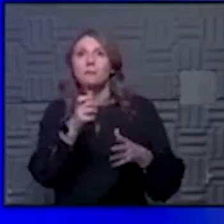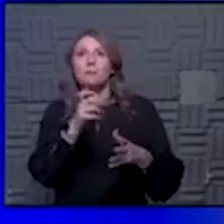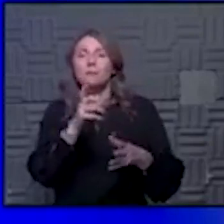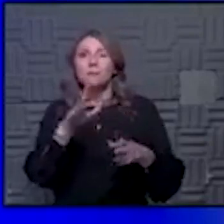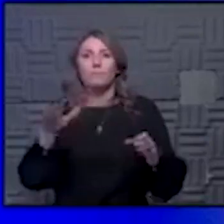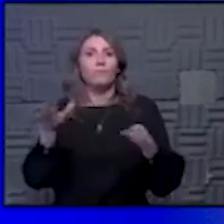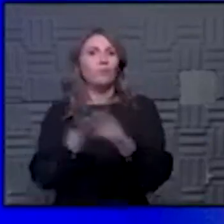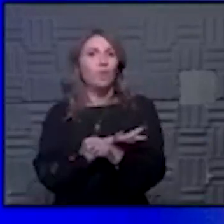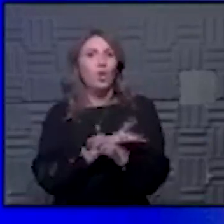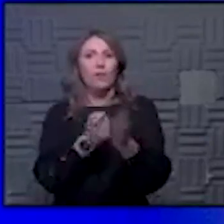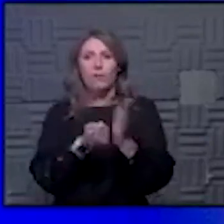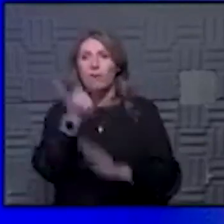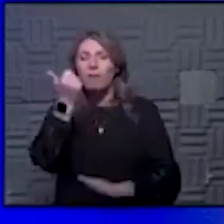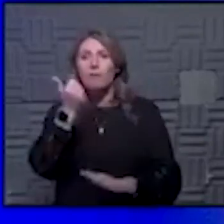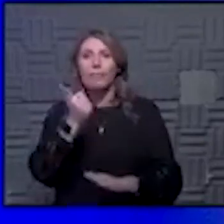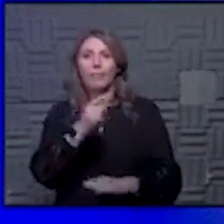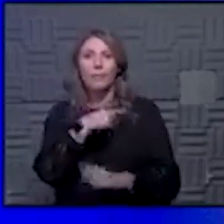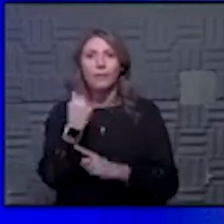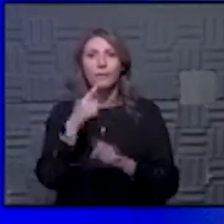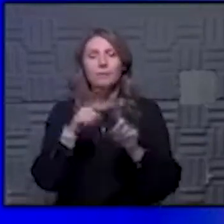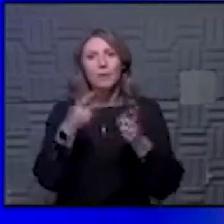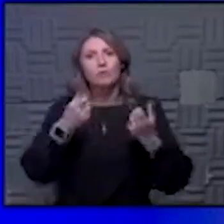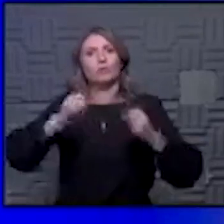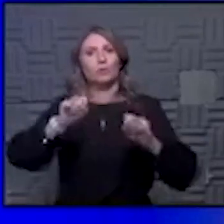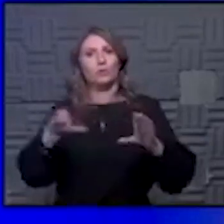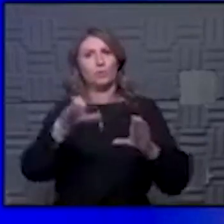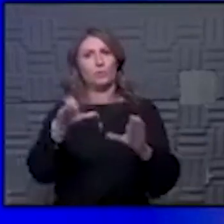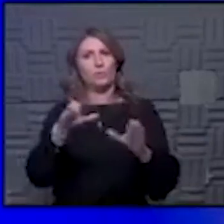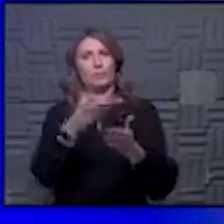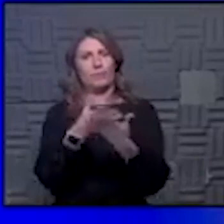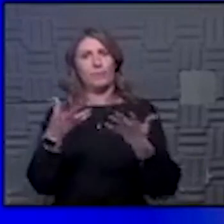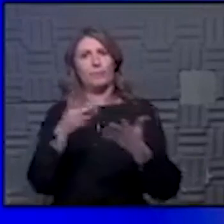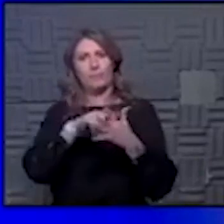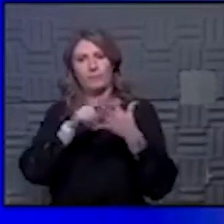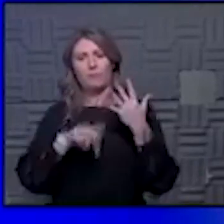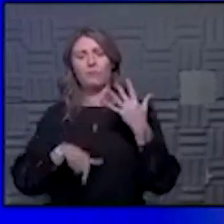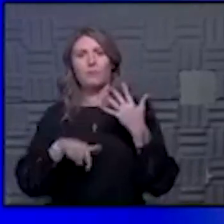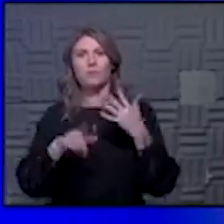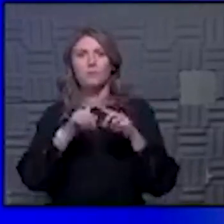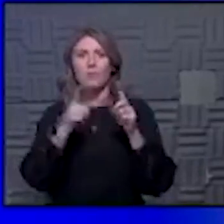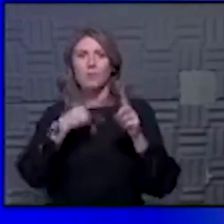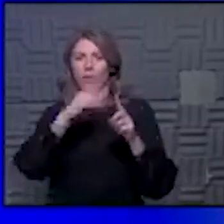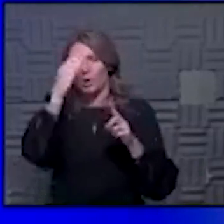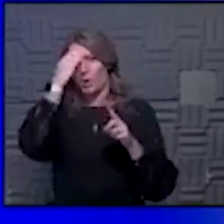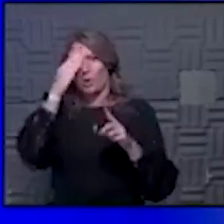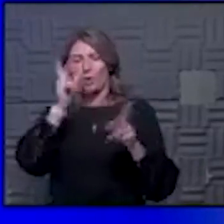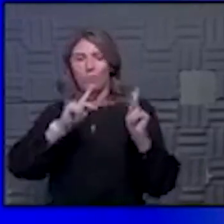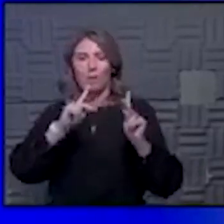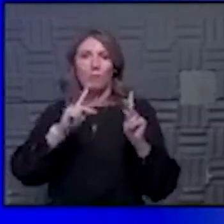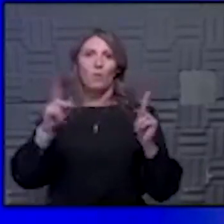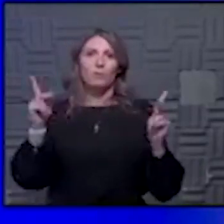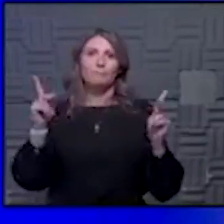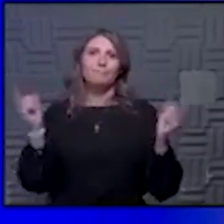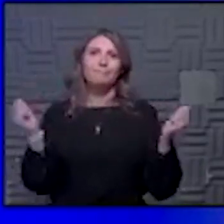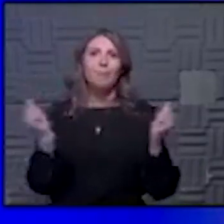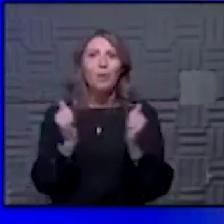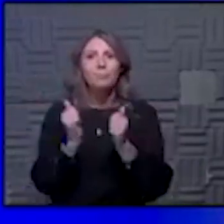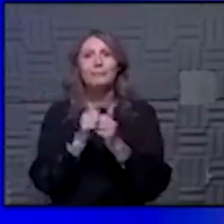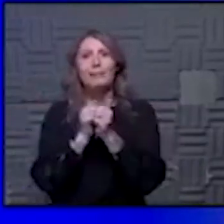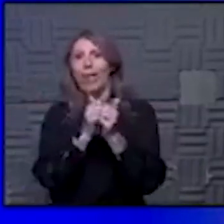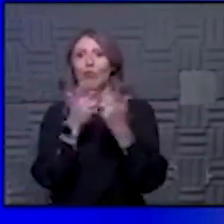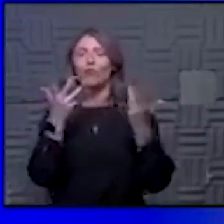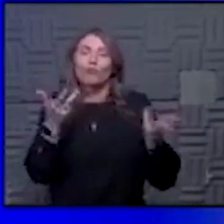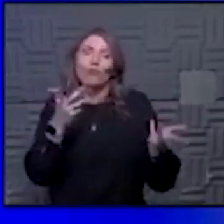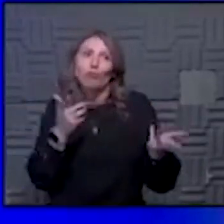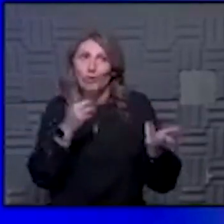totally eliminating the risk, but trying to do those things can certainly help. But we know when people get together, some of those things won't always